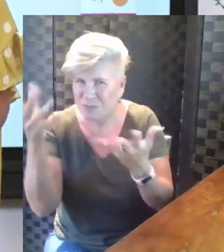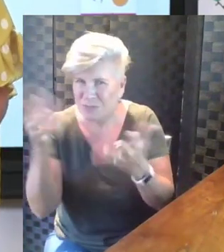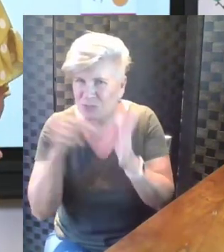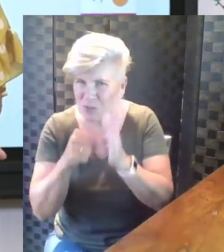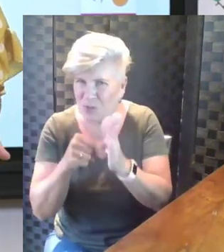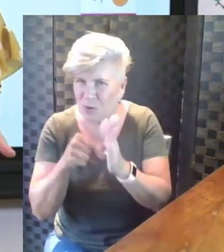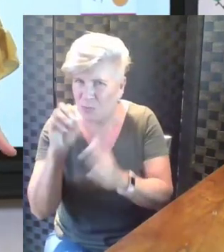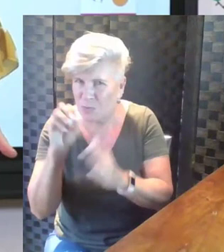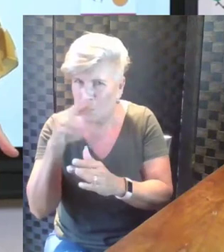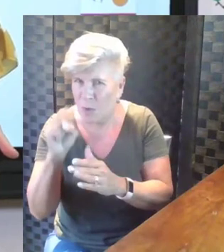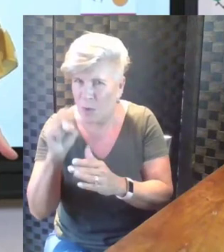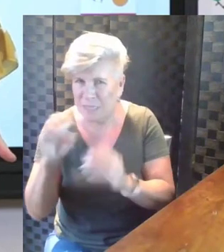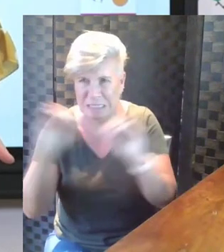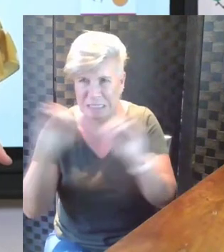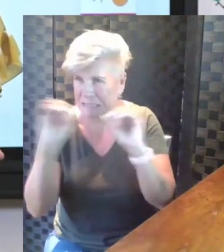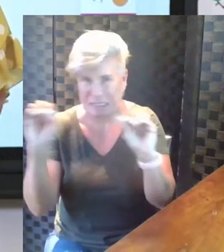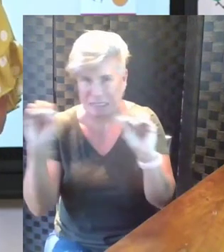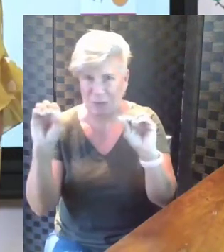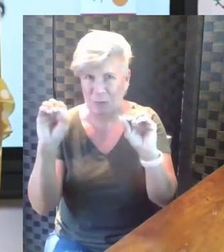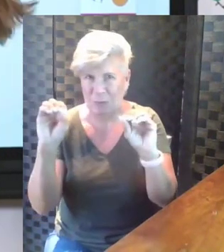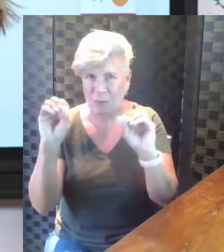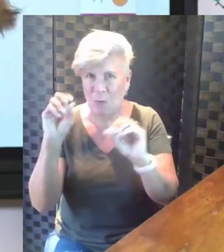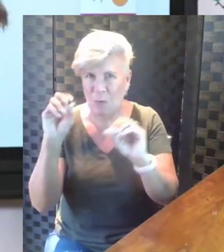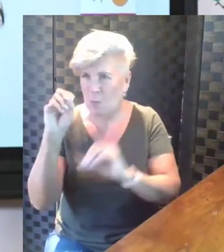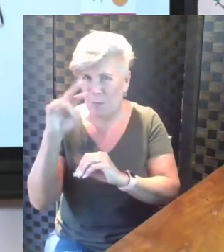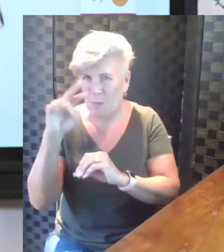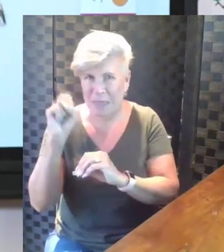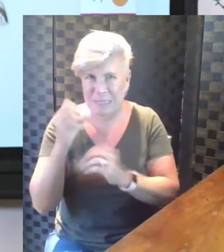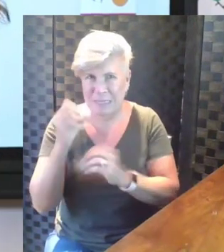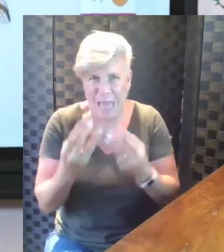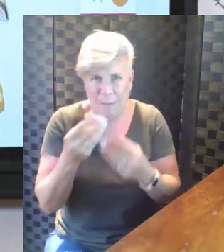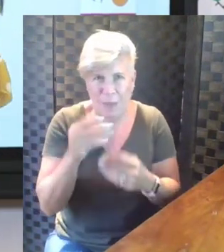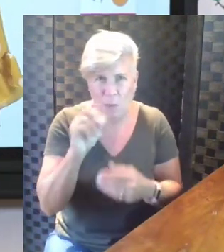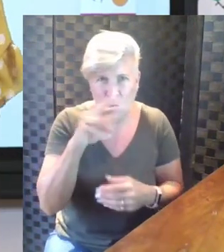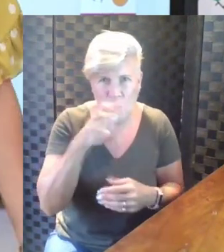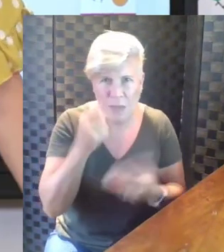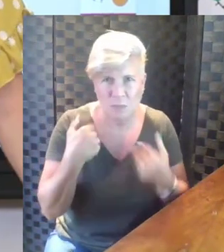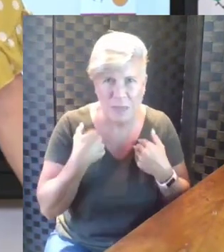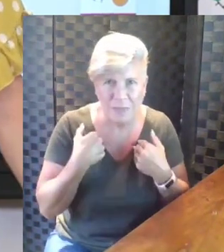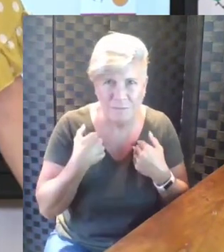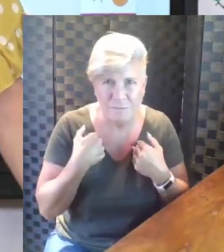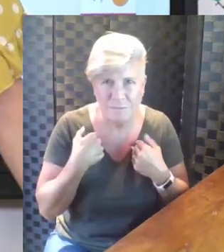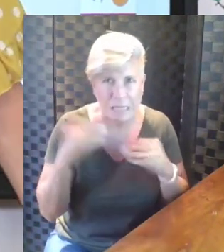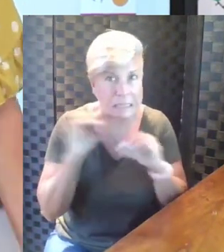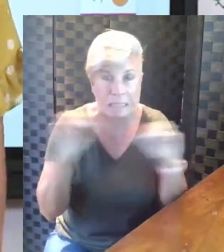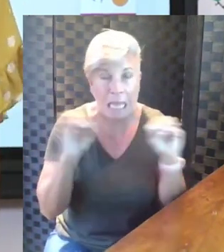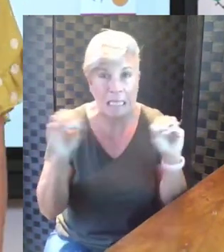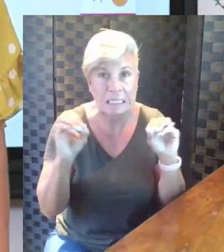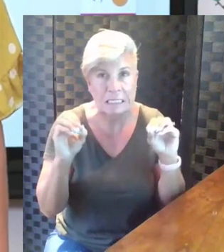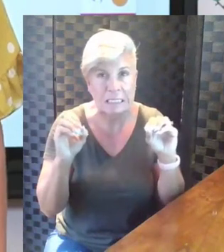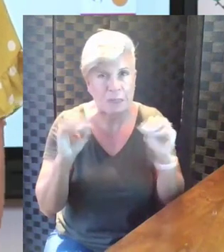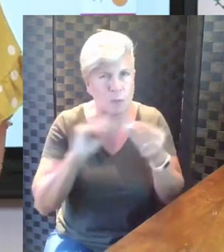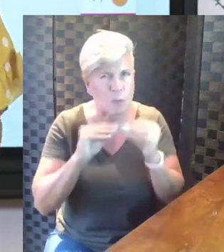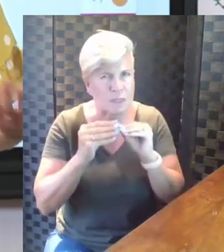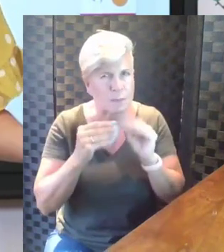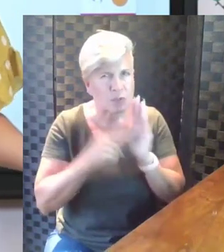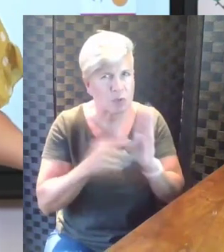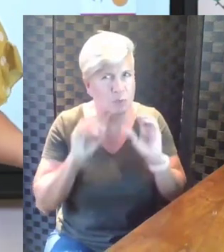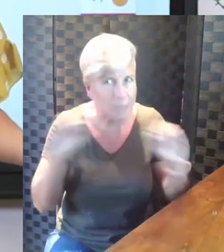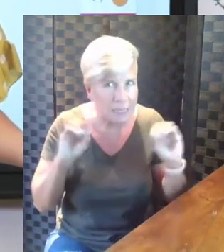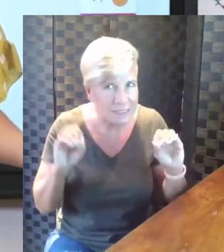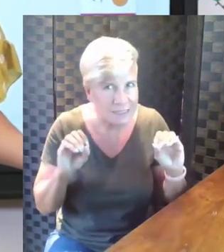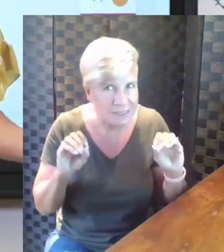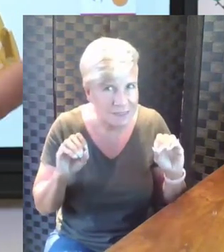show that in the ones place I don't have any ones. And how many ones are there right here? None. So what number shows